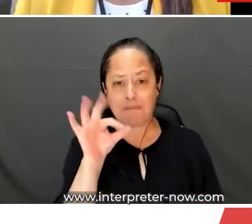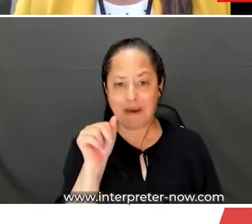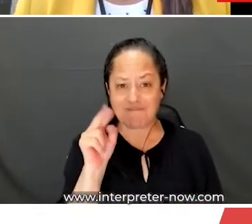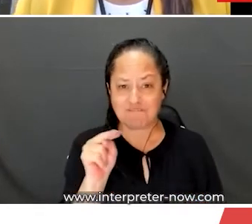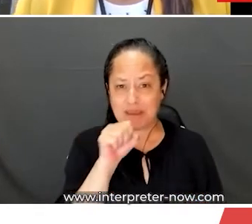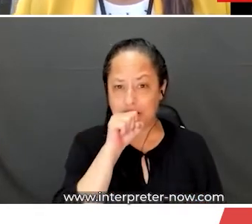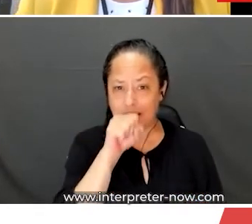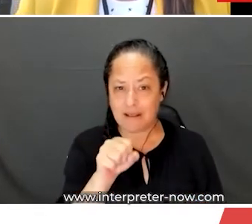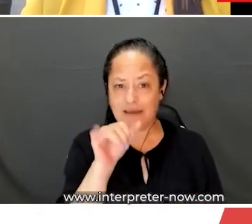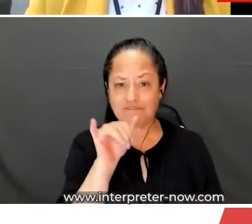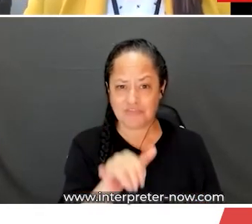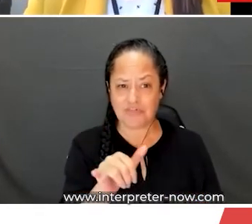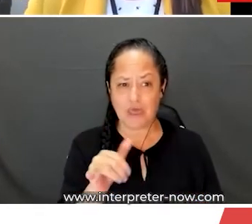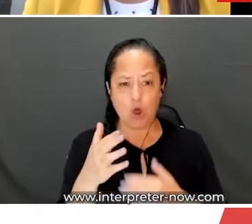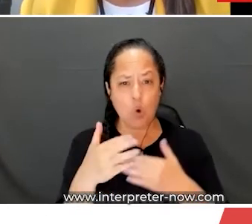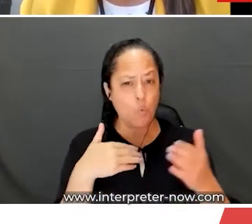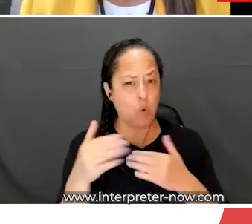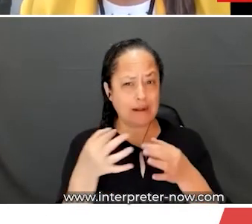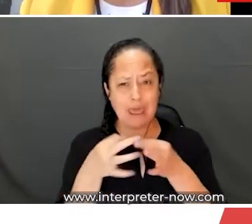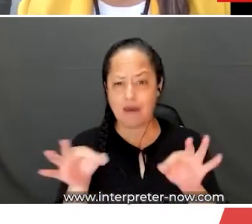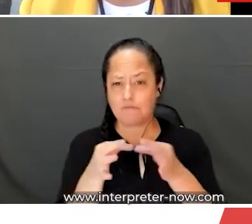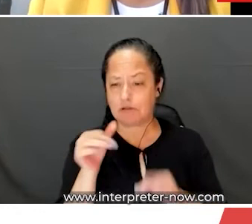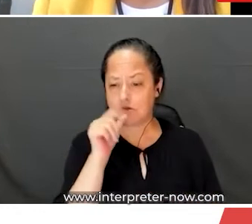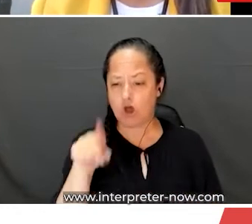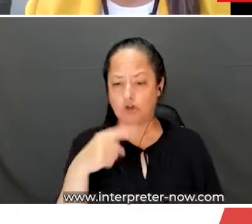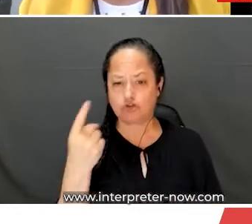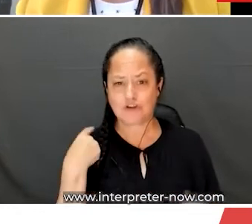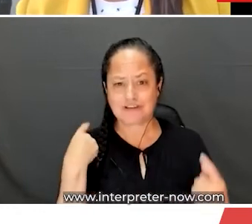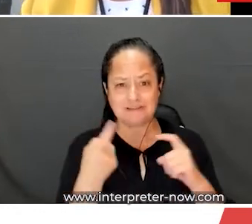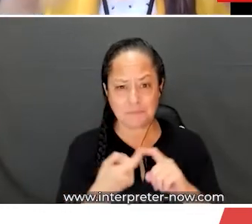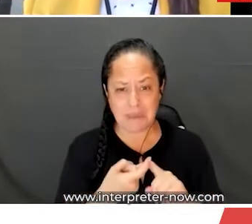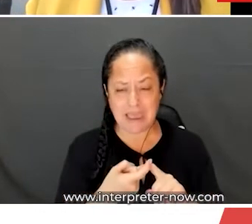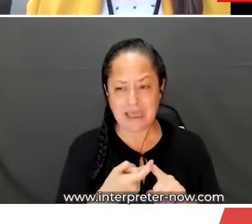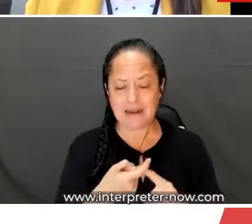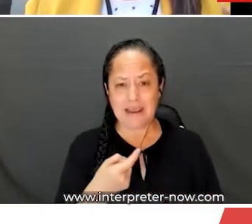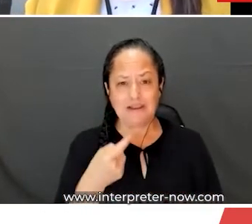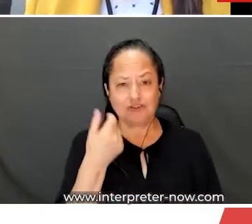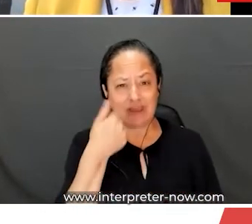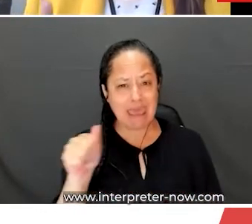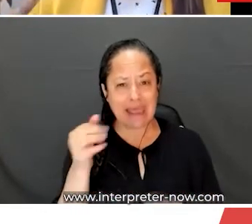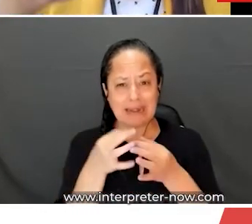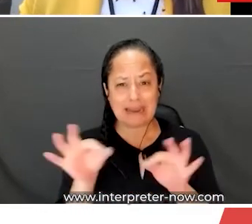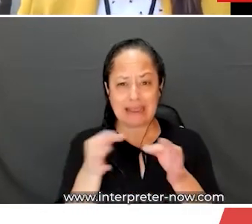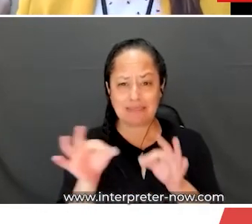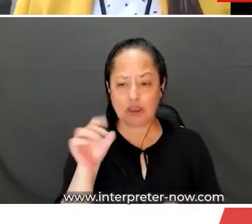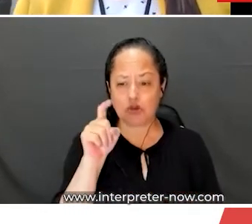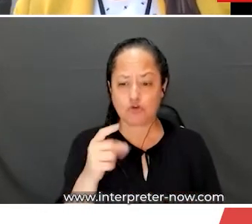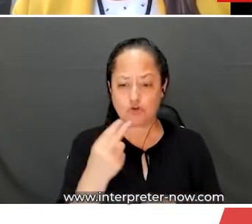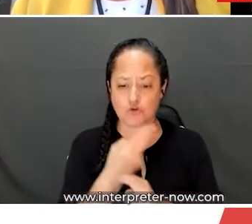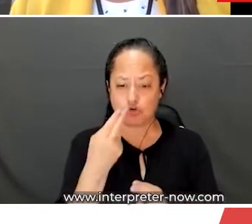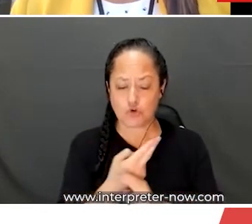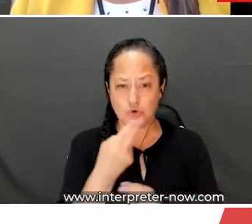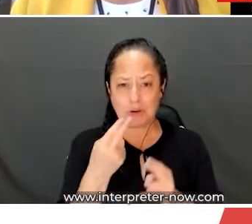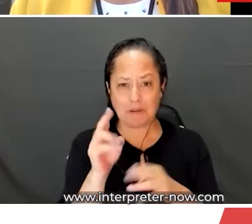I think it's whatever language. It doesn't just have to be Spanish. It can be Vietnamese. It could be any language that you need to utilize to do business